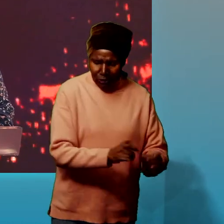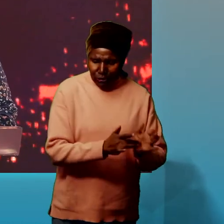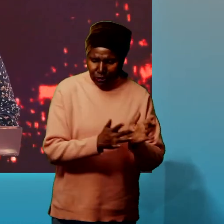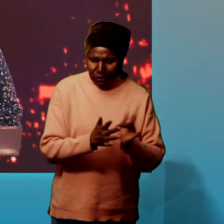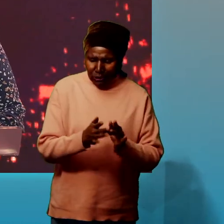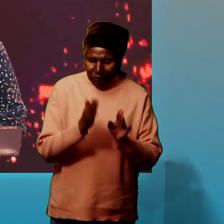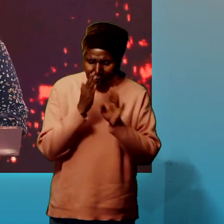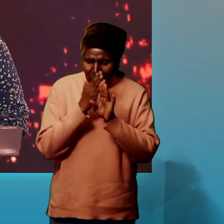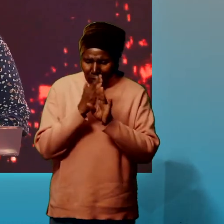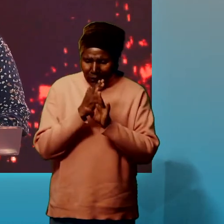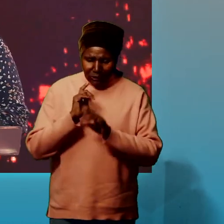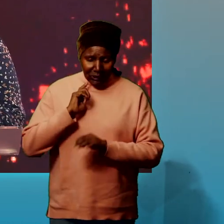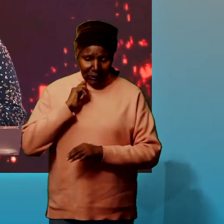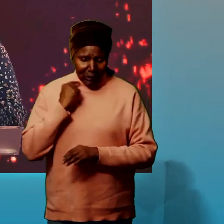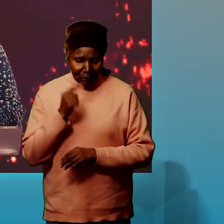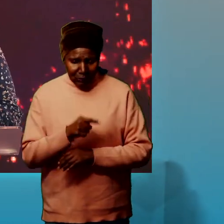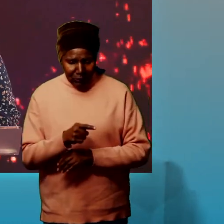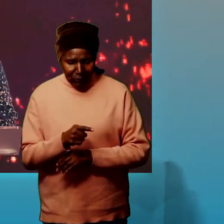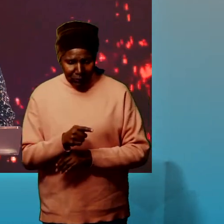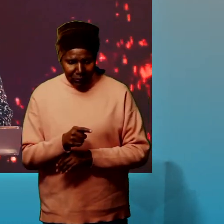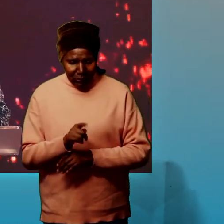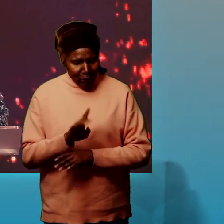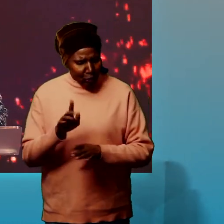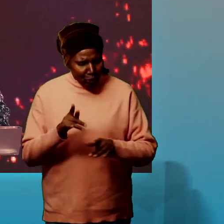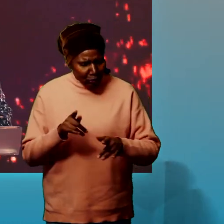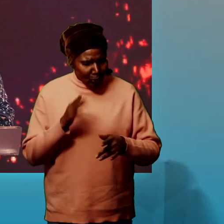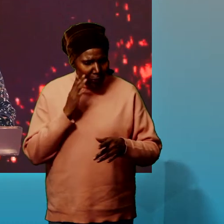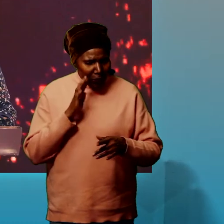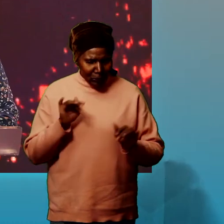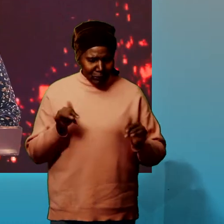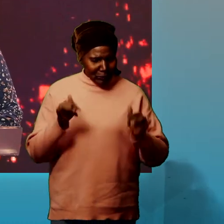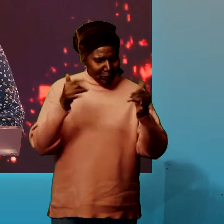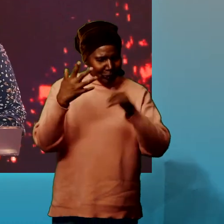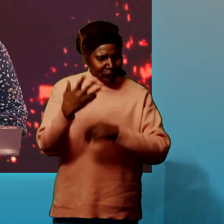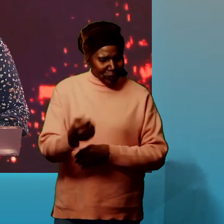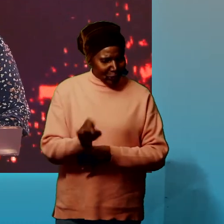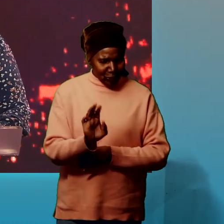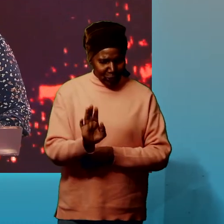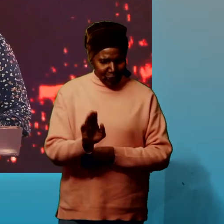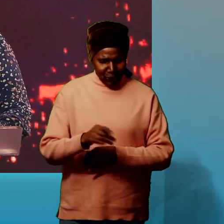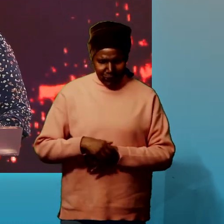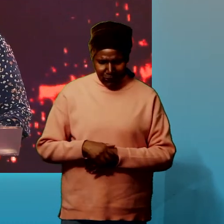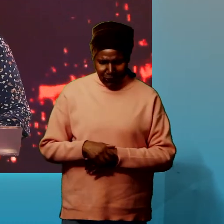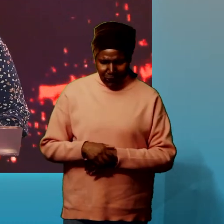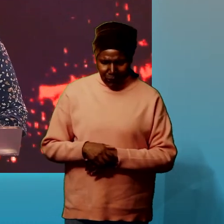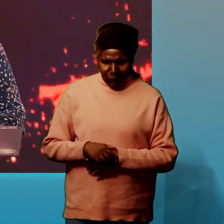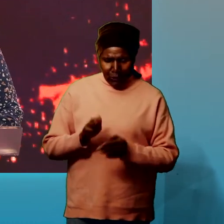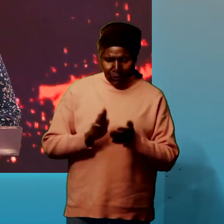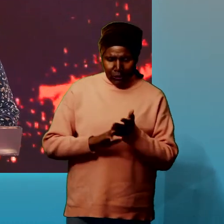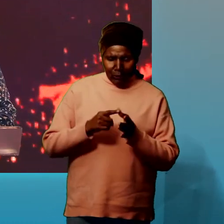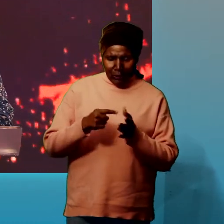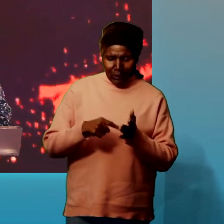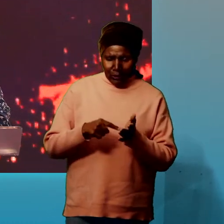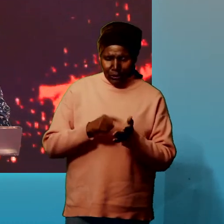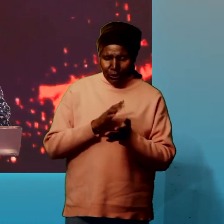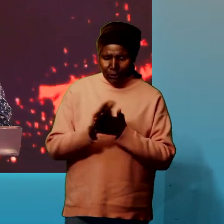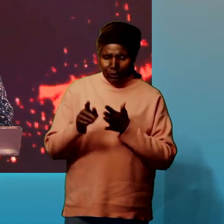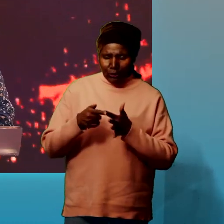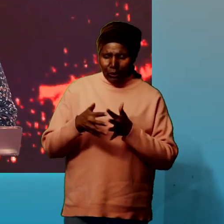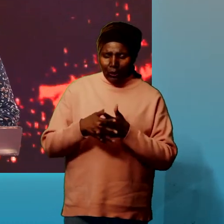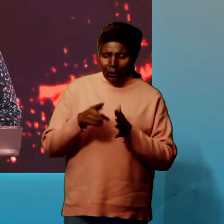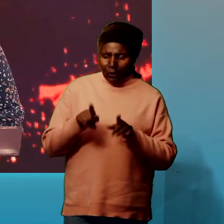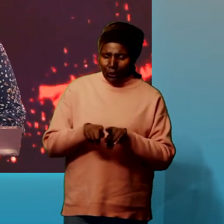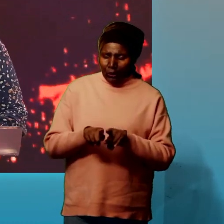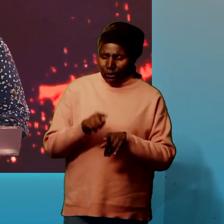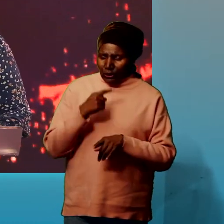but not during the festival, so there had to be a time. Matthew also records that Jesus had gone